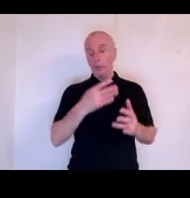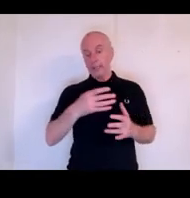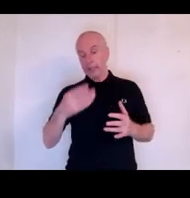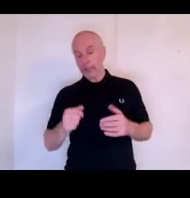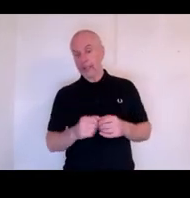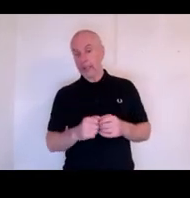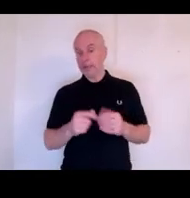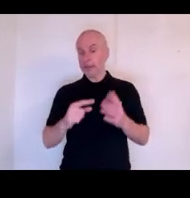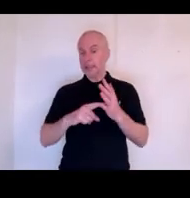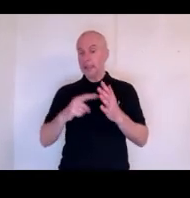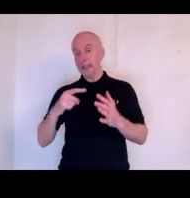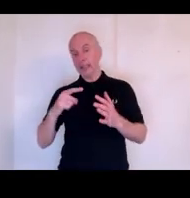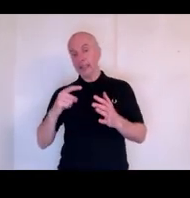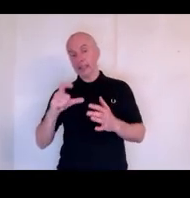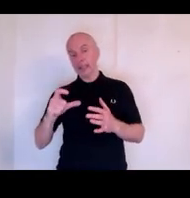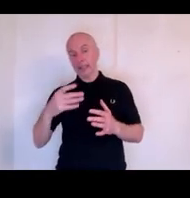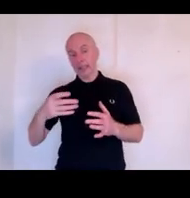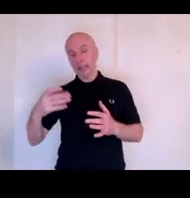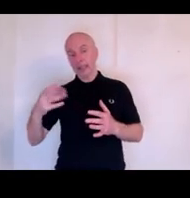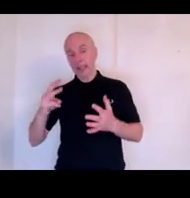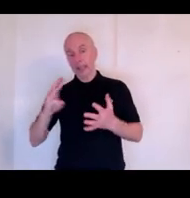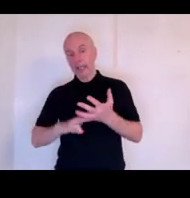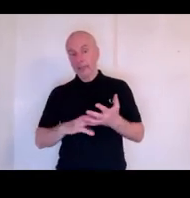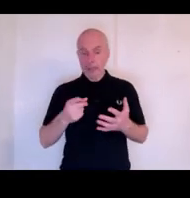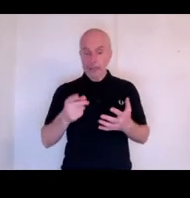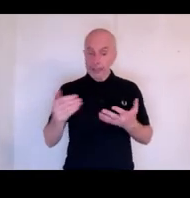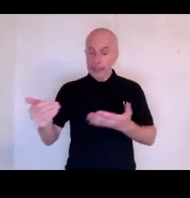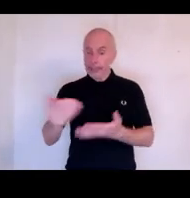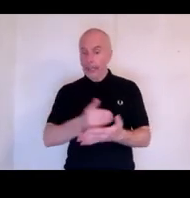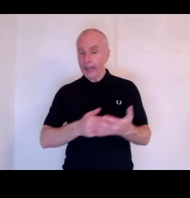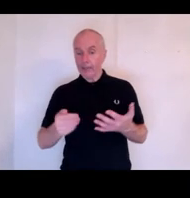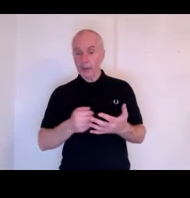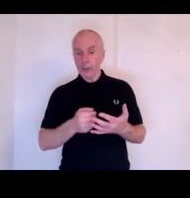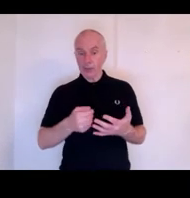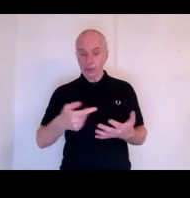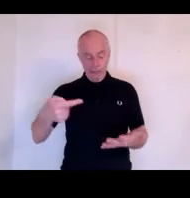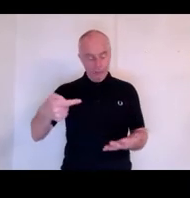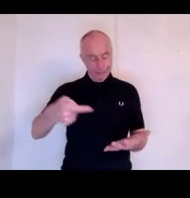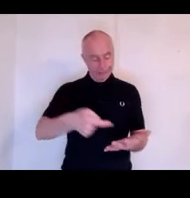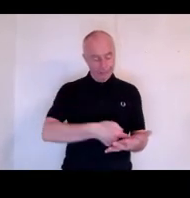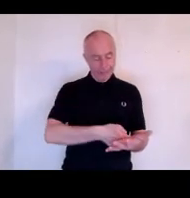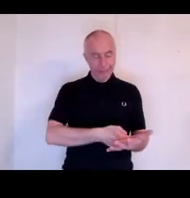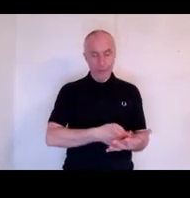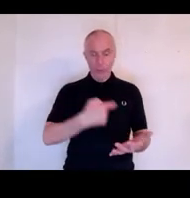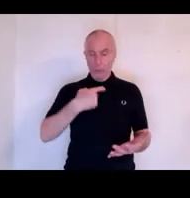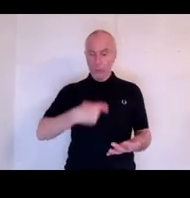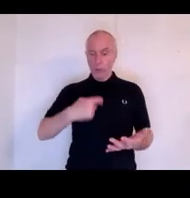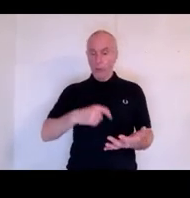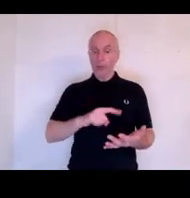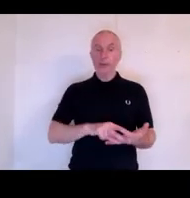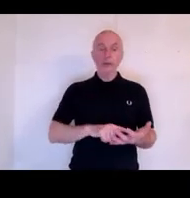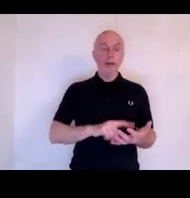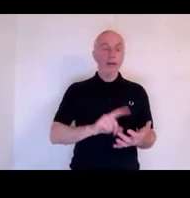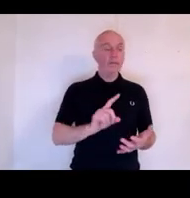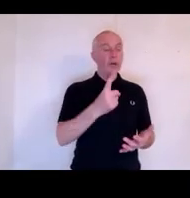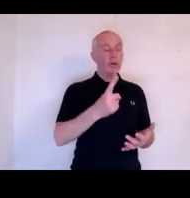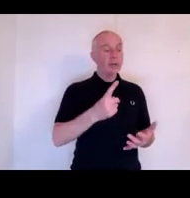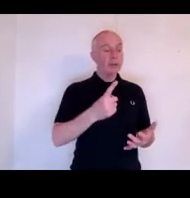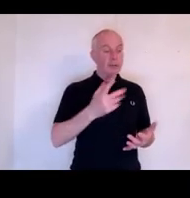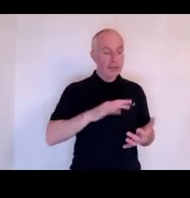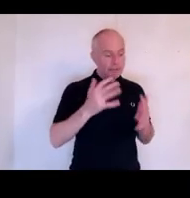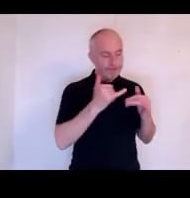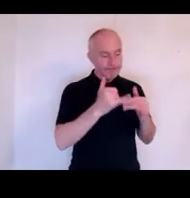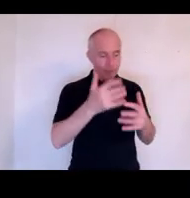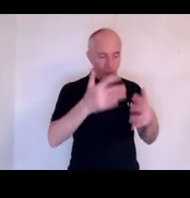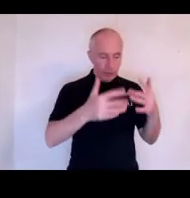into humans is a question that we have to go back to the nuclear data to understand how energetic